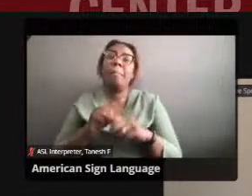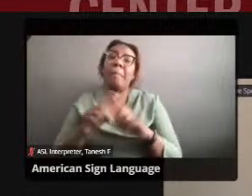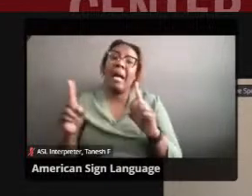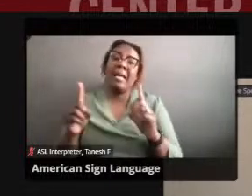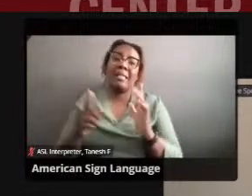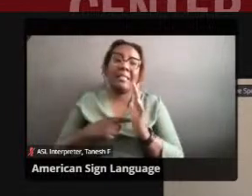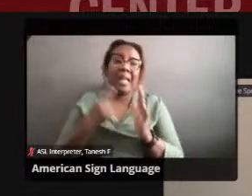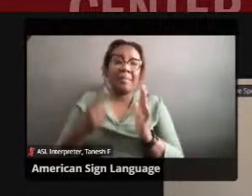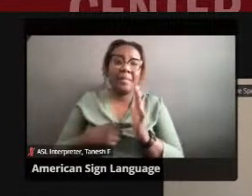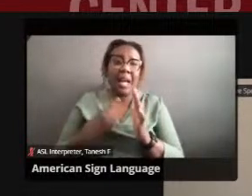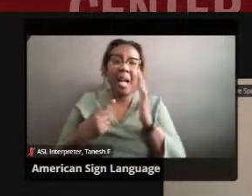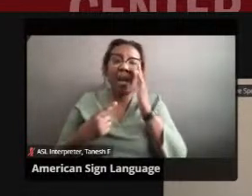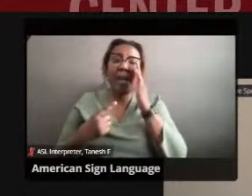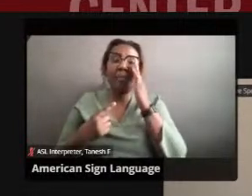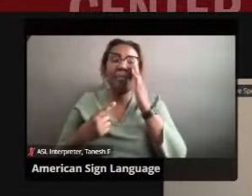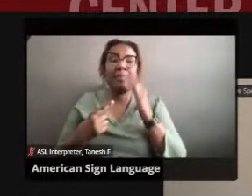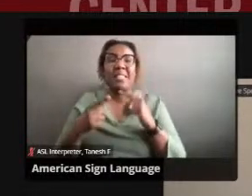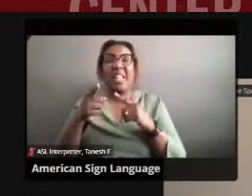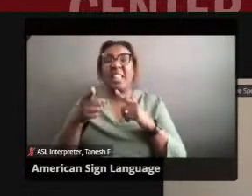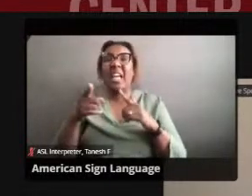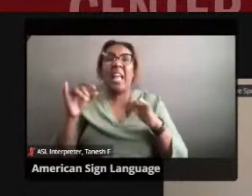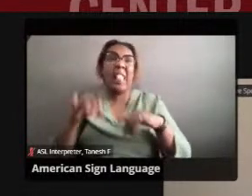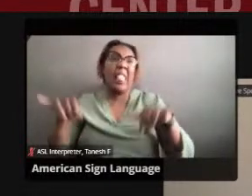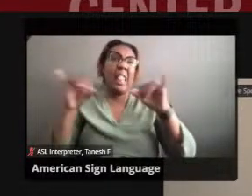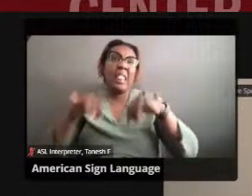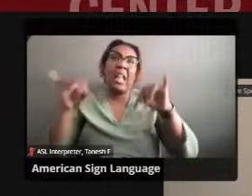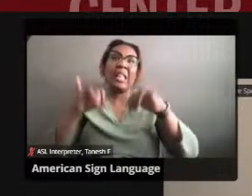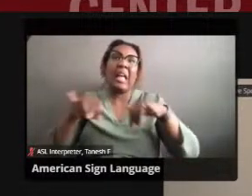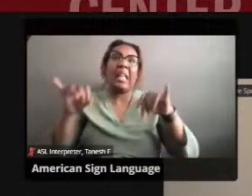the glossing over just gets to be a bit too much.